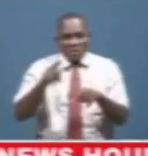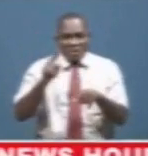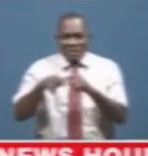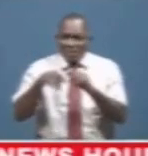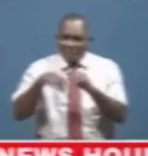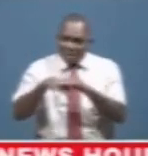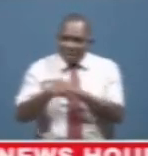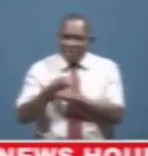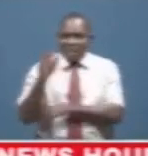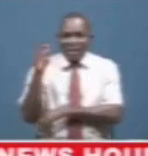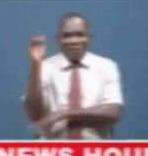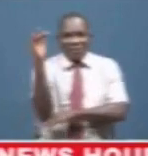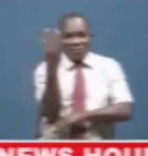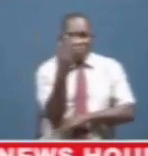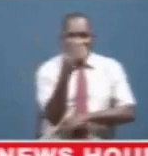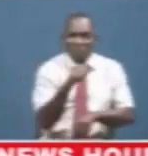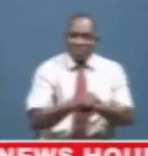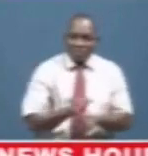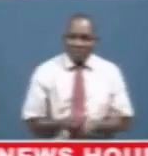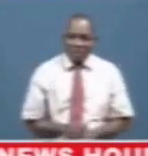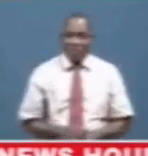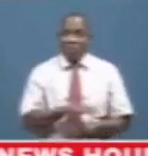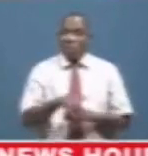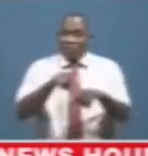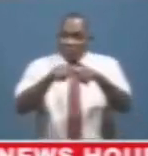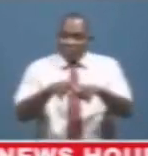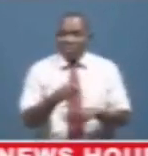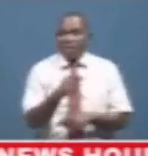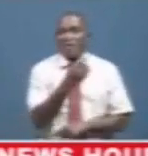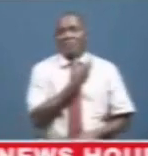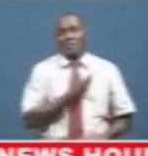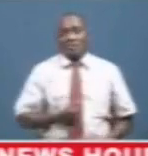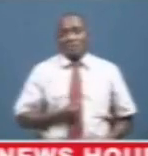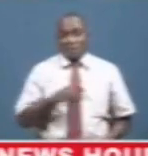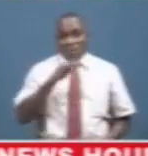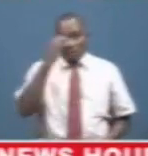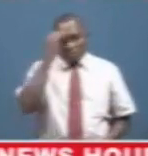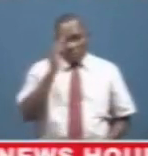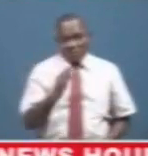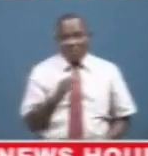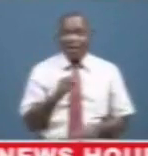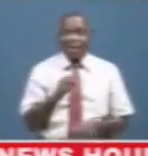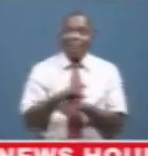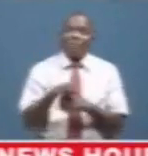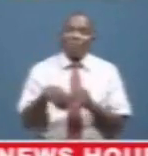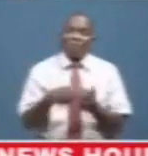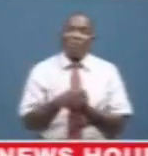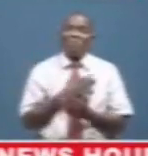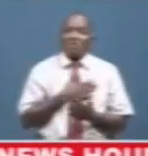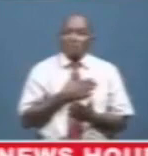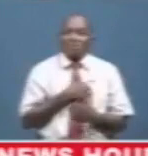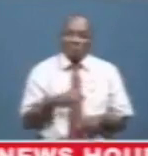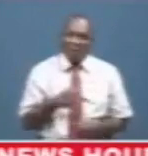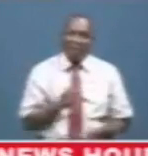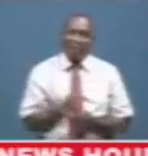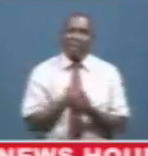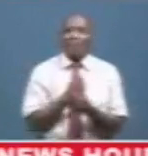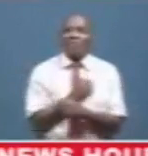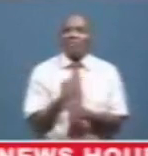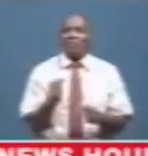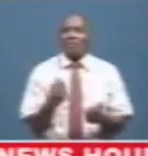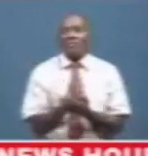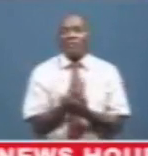say a bit my ye juma, intimate juma. The minister urged them to whip their subjects in line to save the country's natural